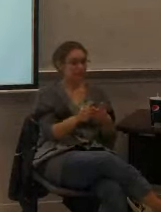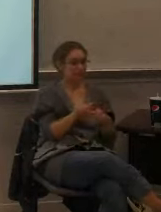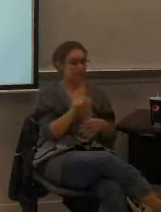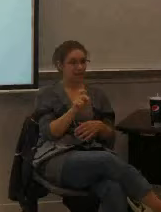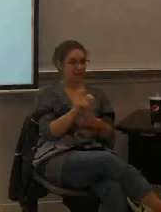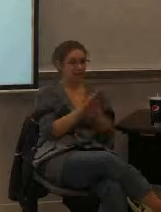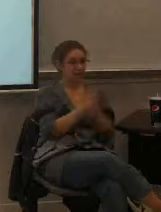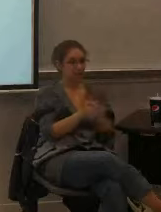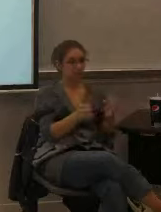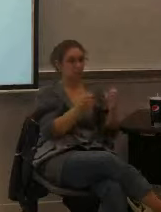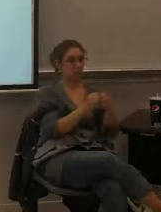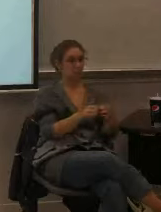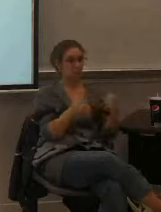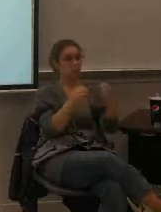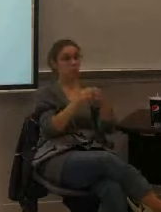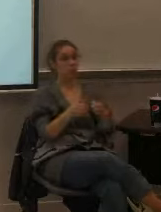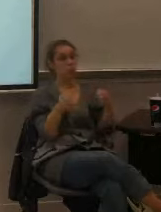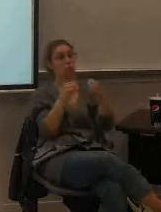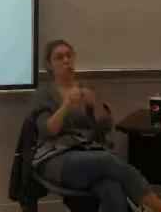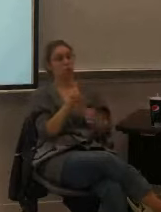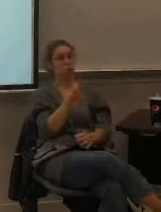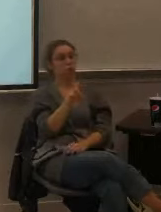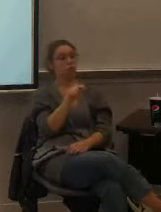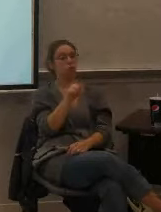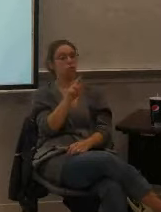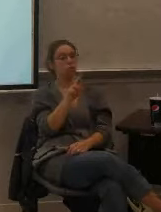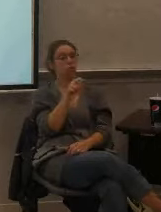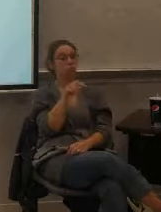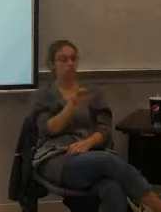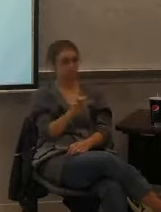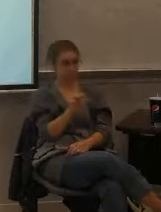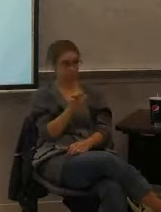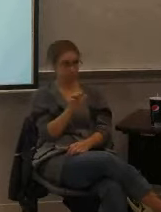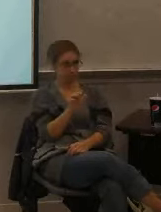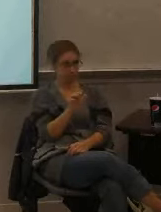to become more and more eutrophic. And one of the